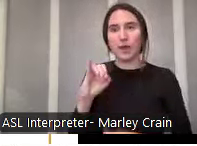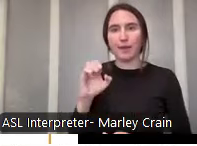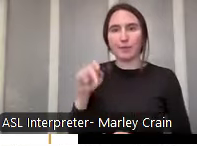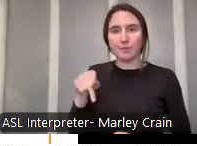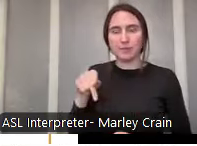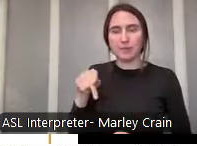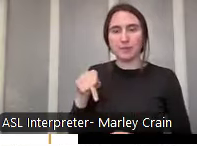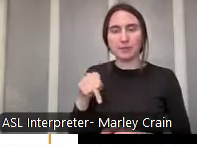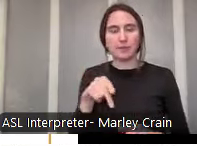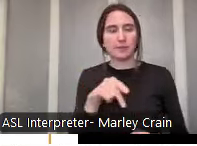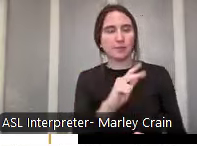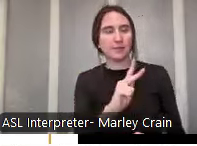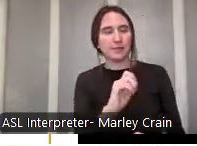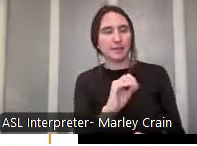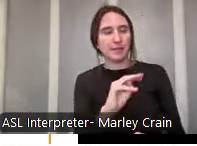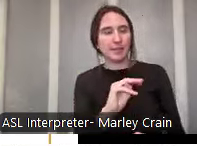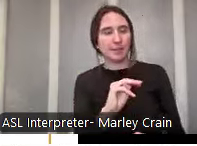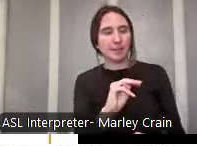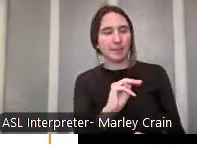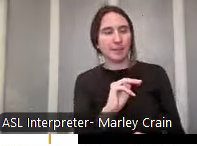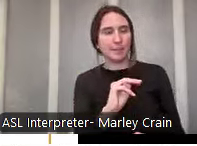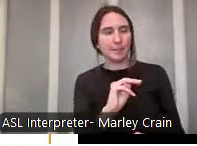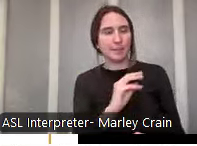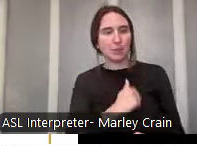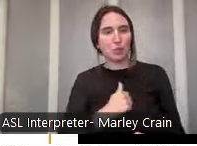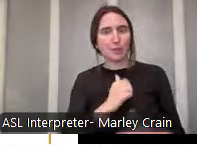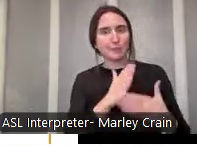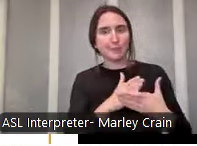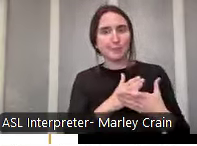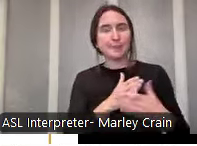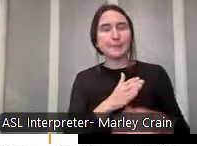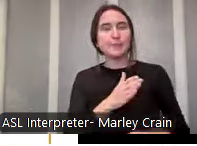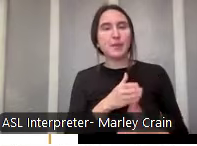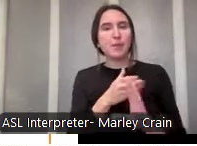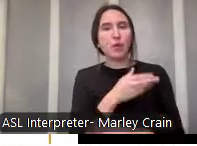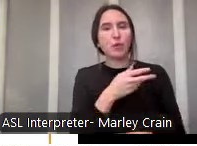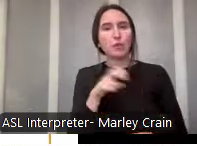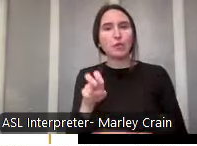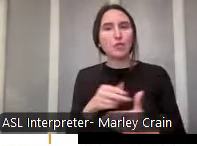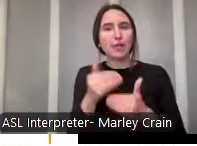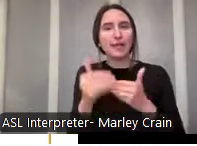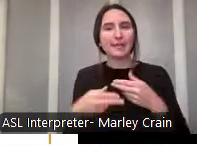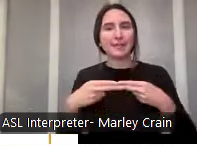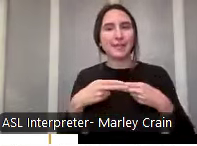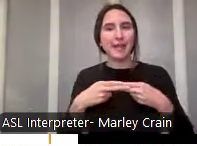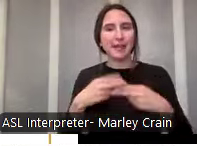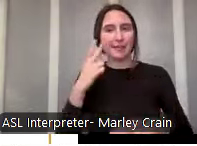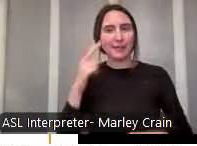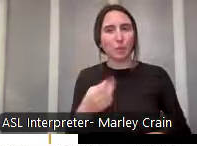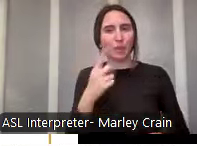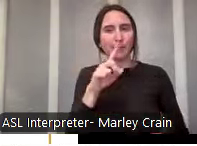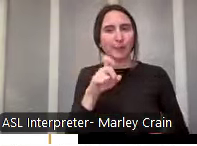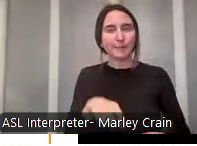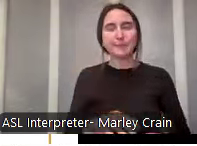Kim, yeah, sorry to stop you real quick. Just before we get into the next part, there's a question sure.